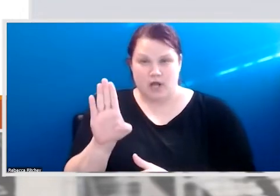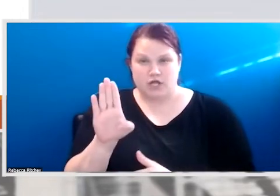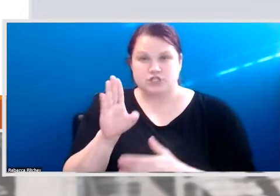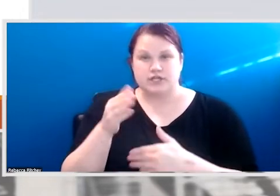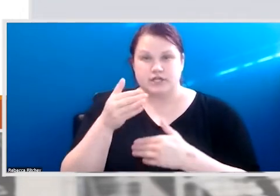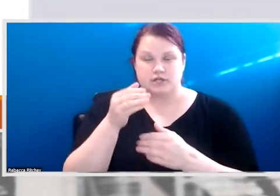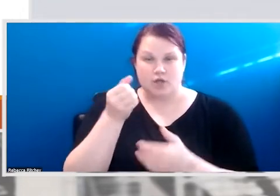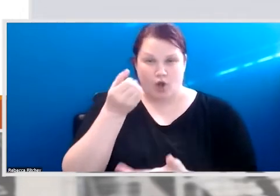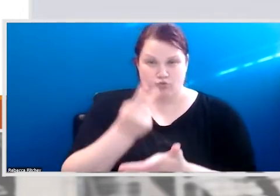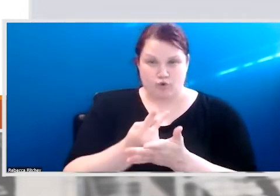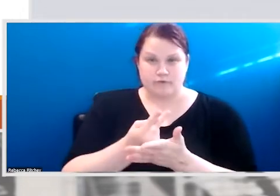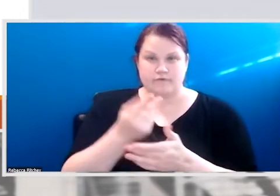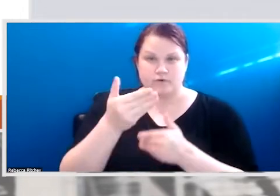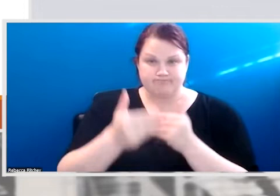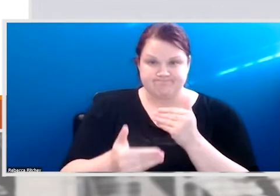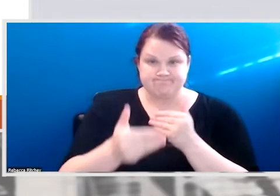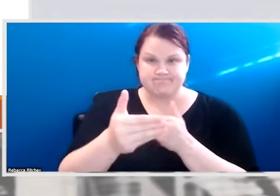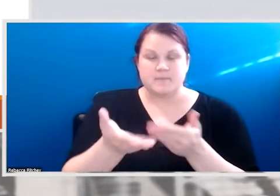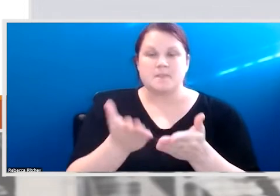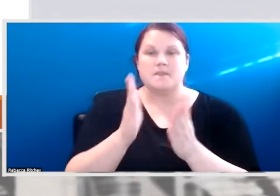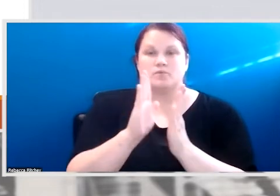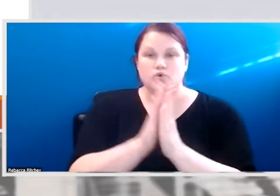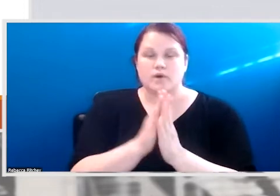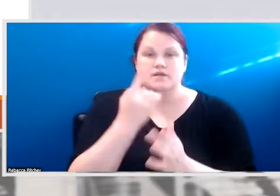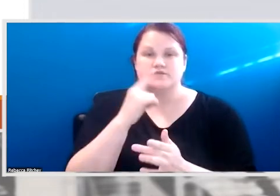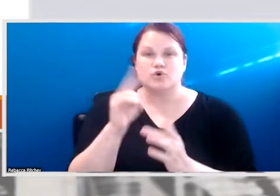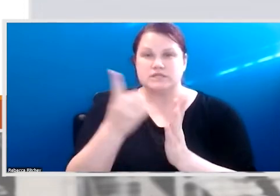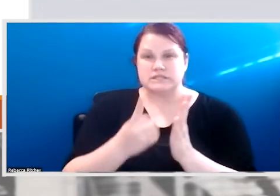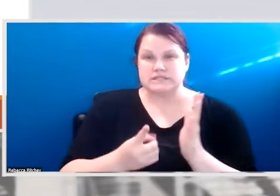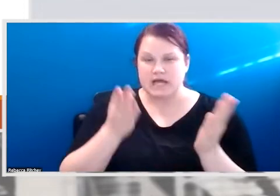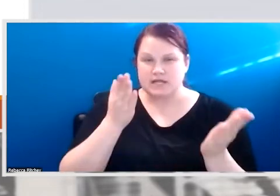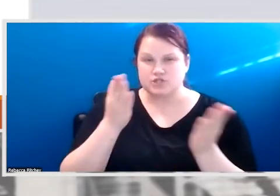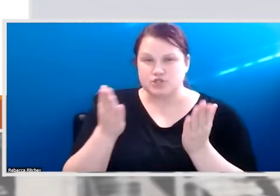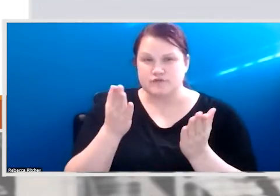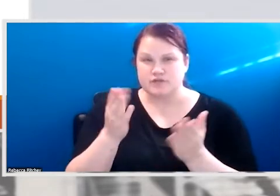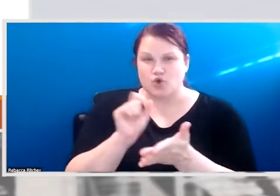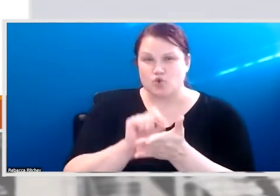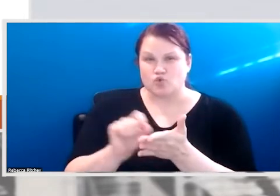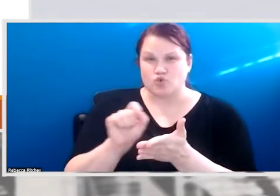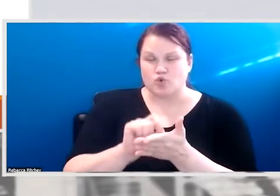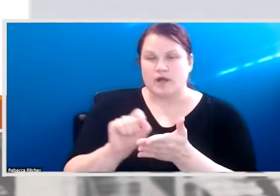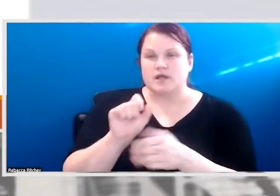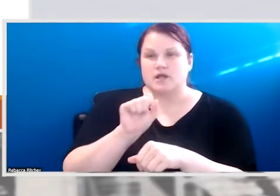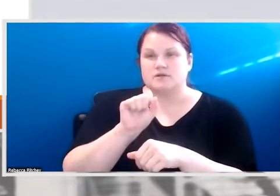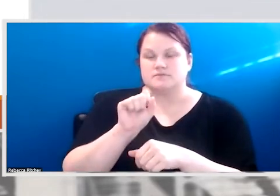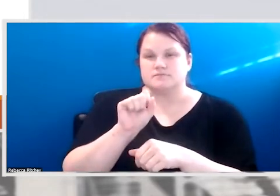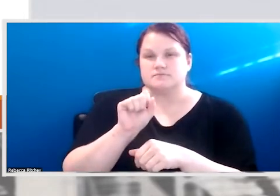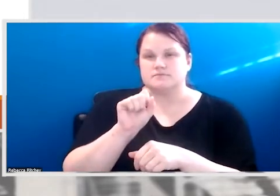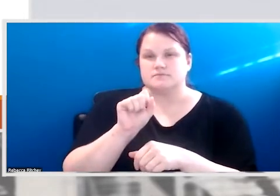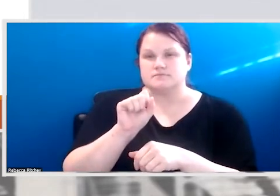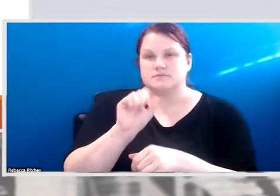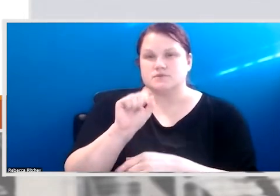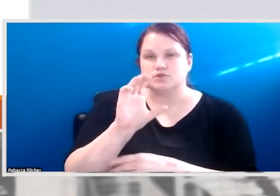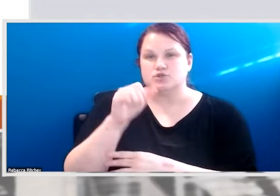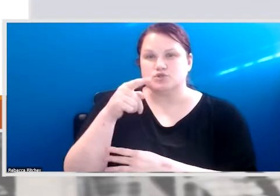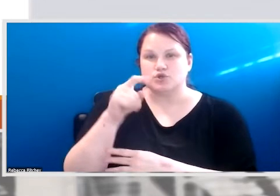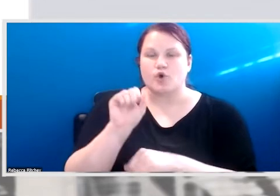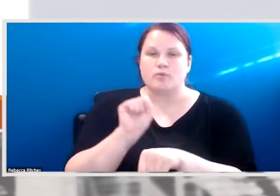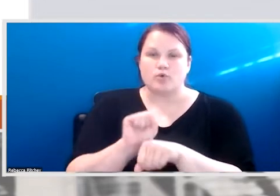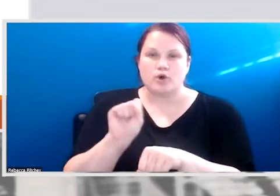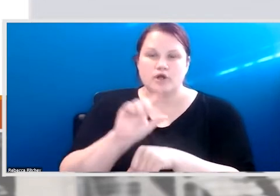move forward, so we'll make a request for design services. Andrew will write a scope of work, or one of our other professional